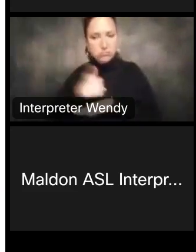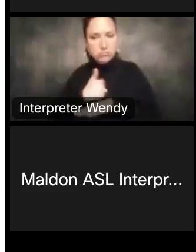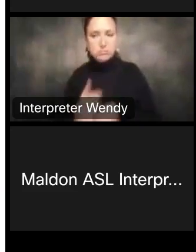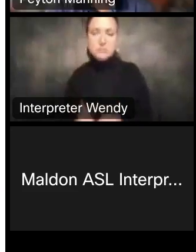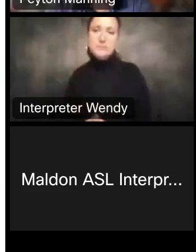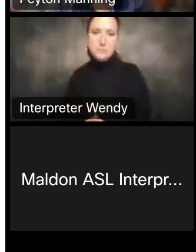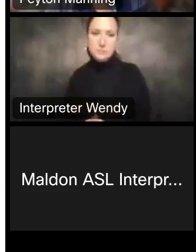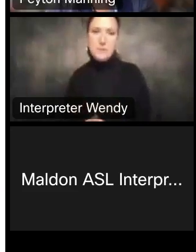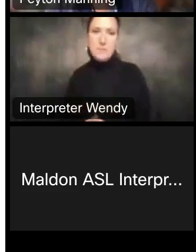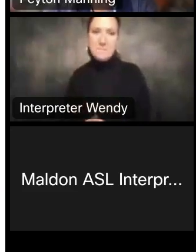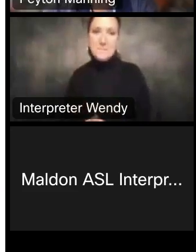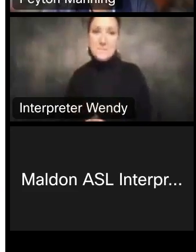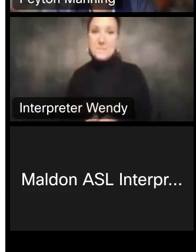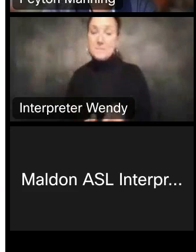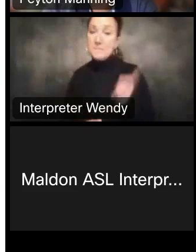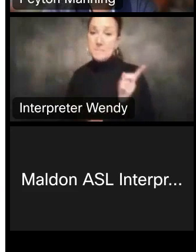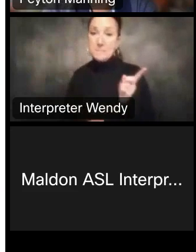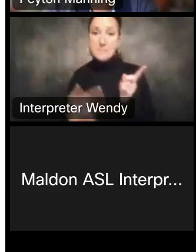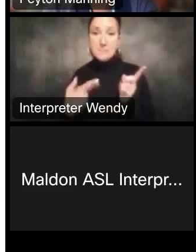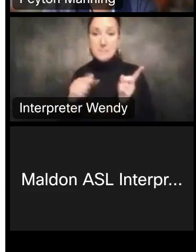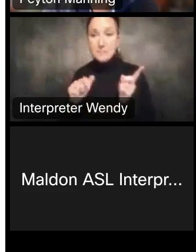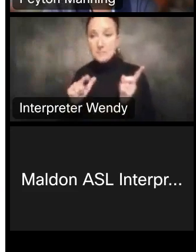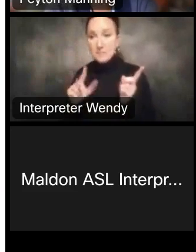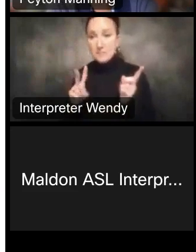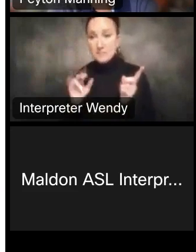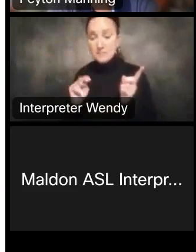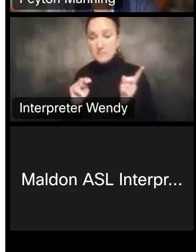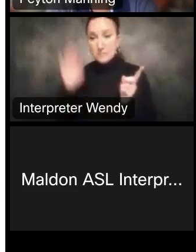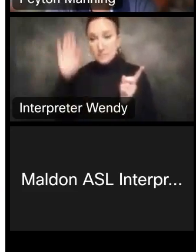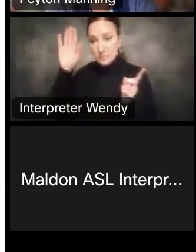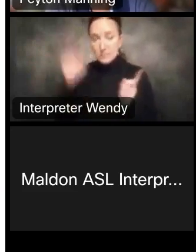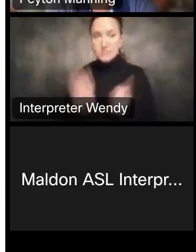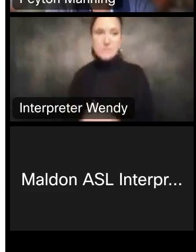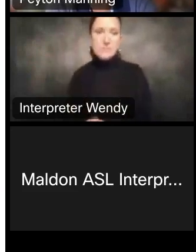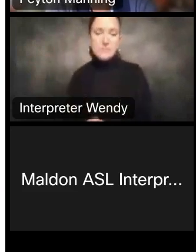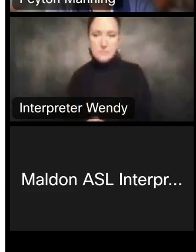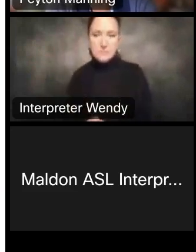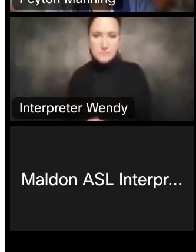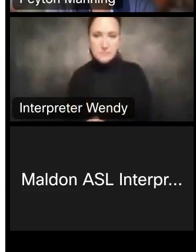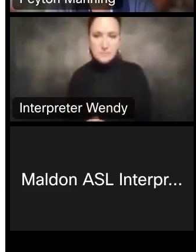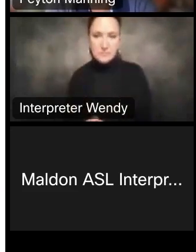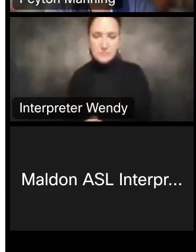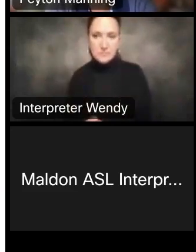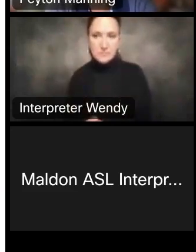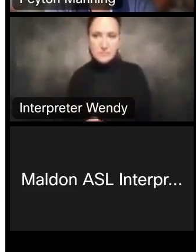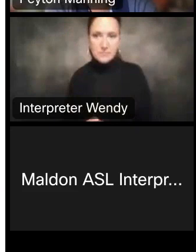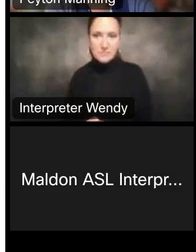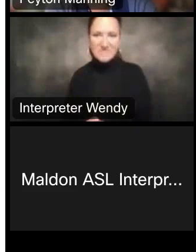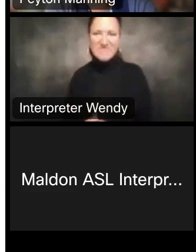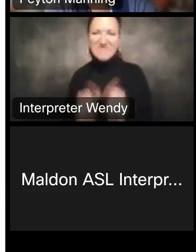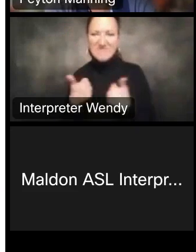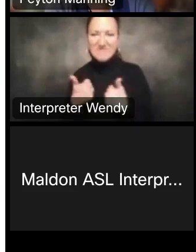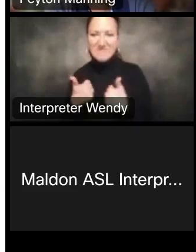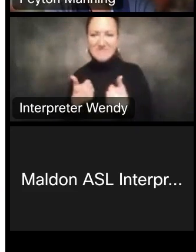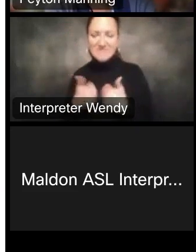Thank you, Ed. And Mr. Galvin, I see you're back. I'm going to go ahead and unmute you, and we should be able to hear you now. How about now? Can you